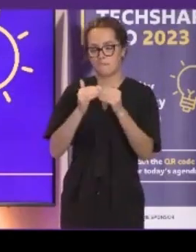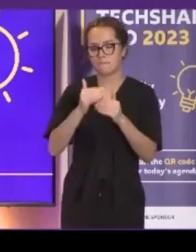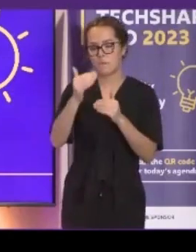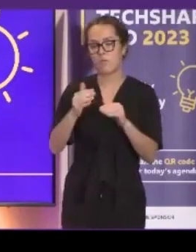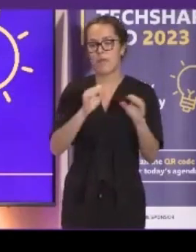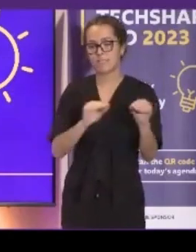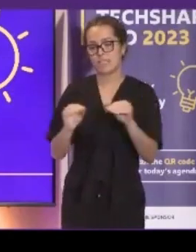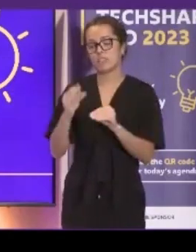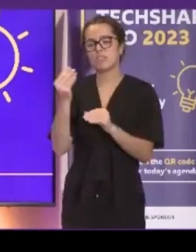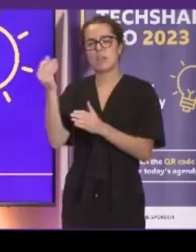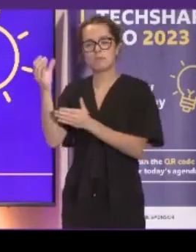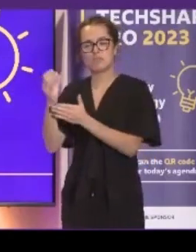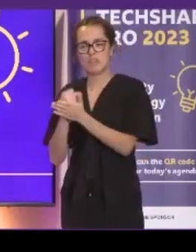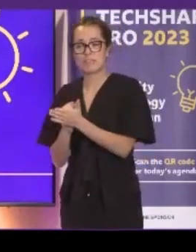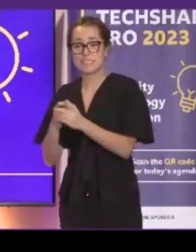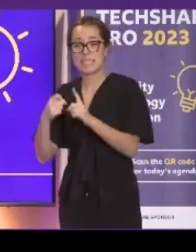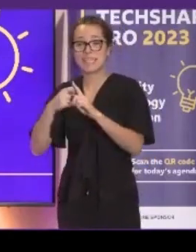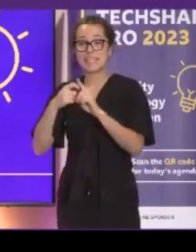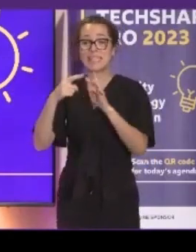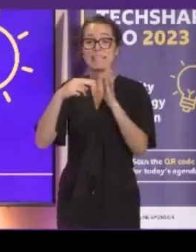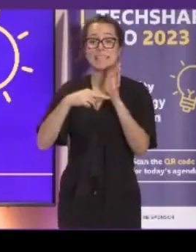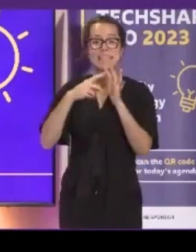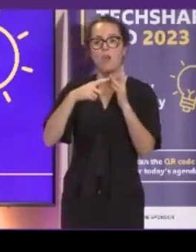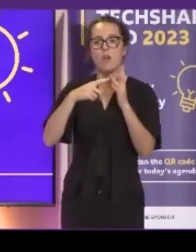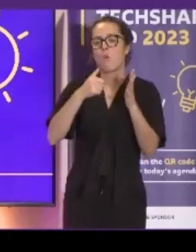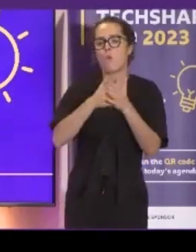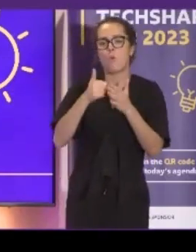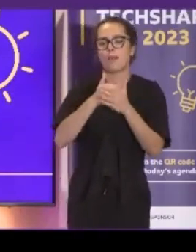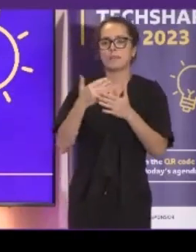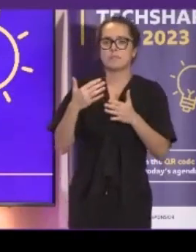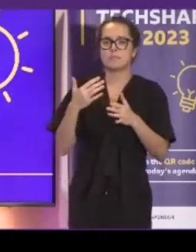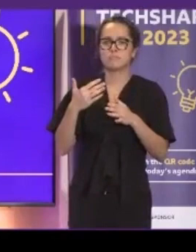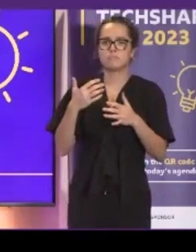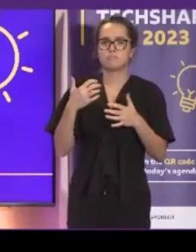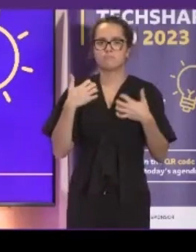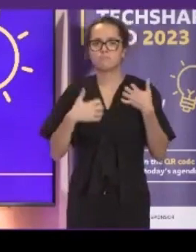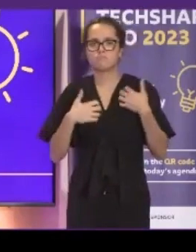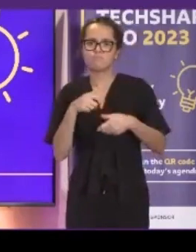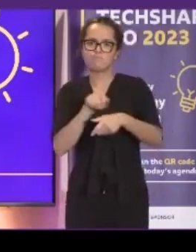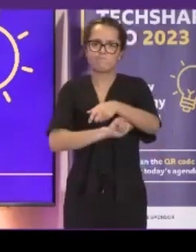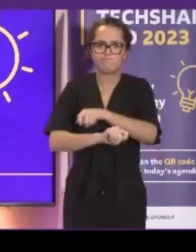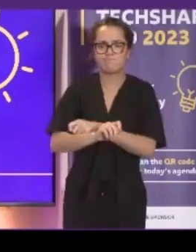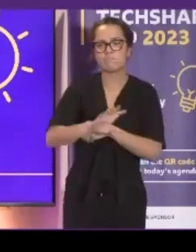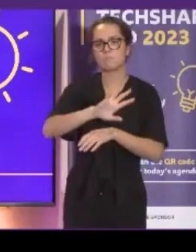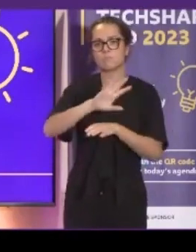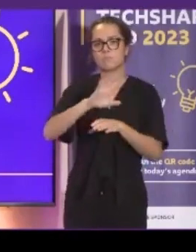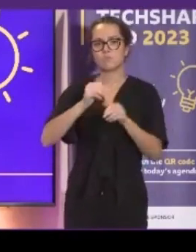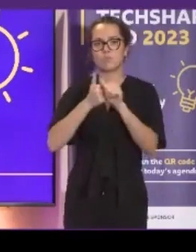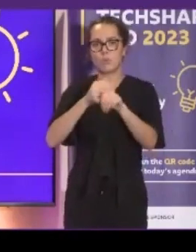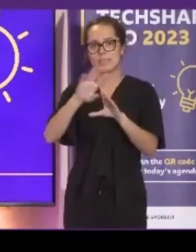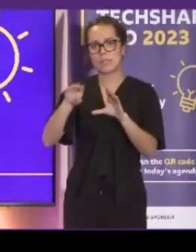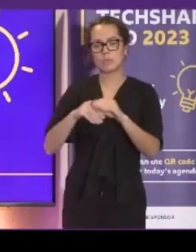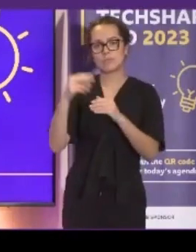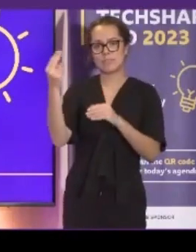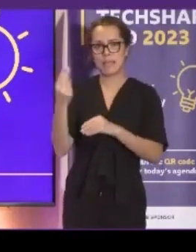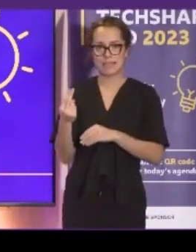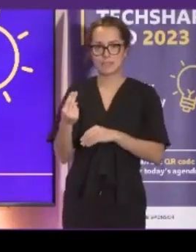charities, although Kineo has always been proactive in supporting inclusive design.